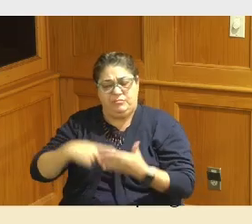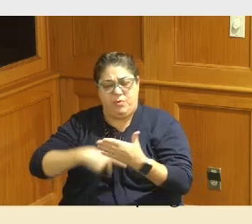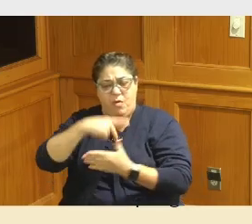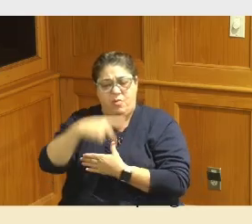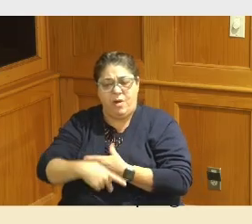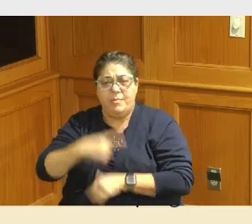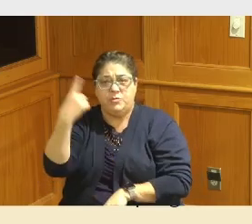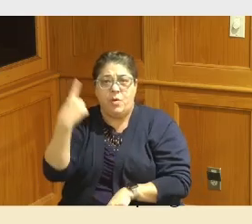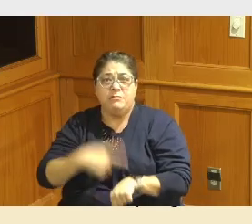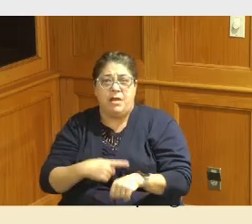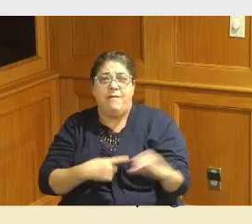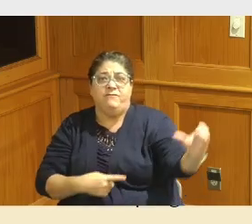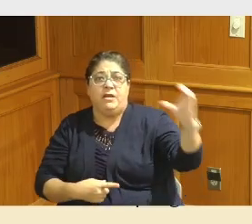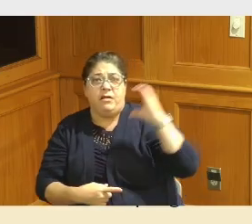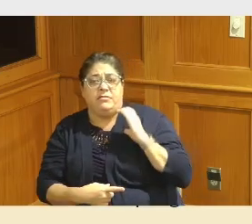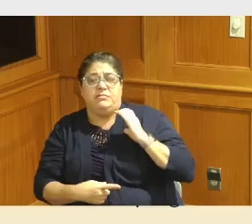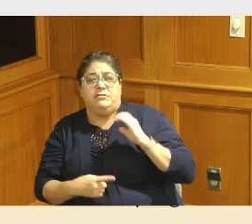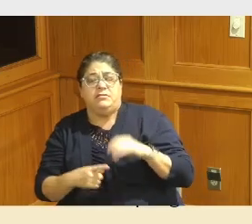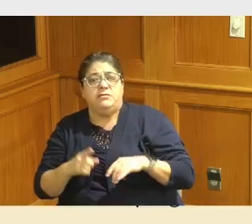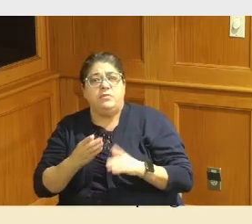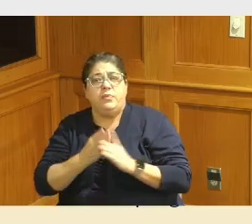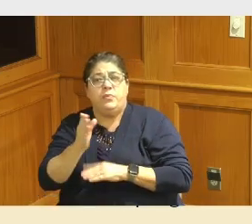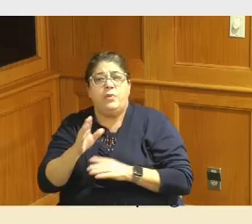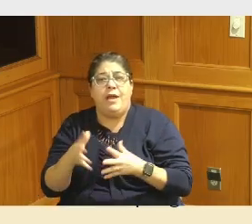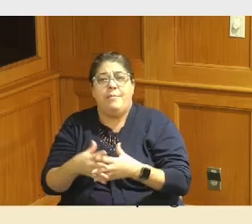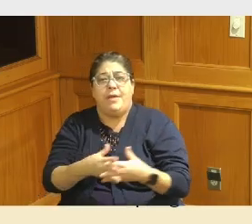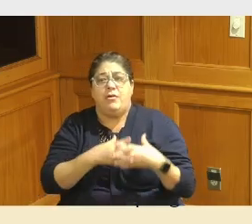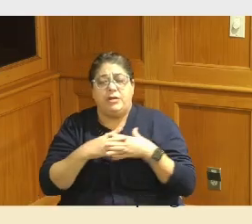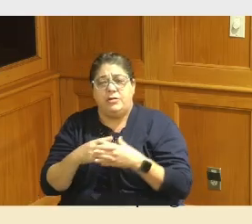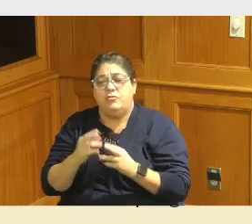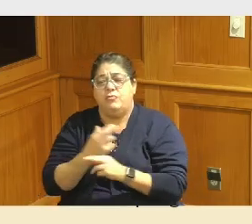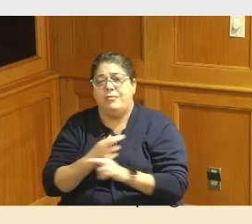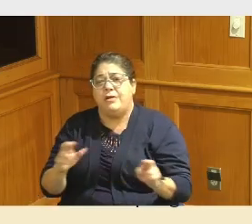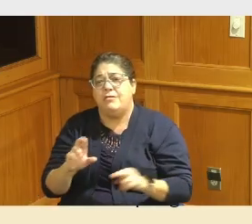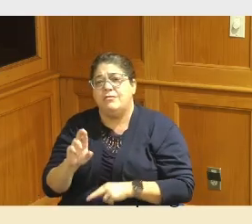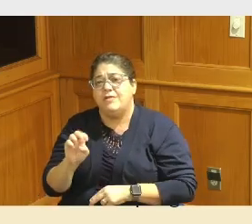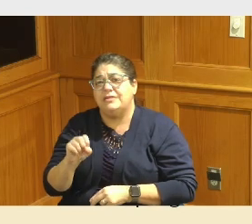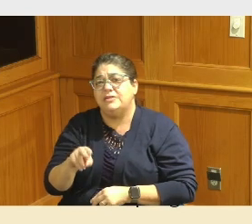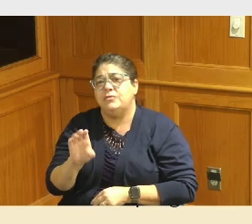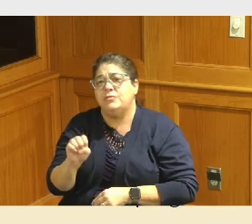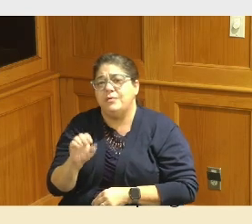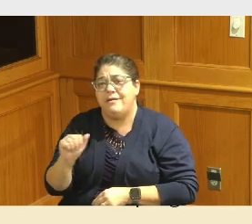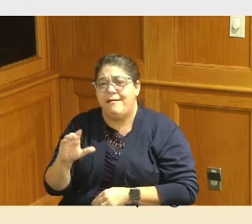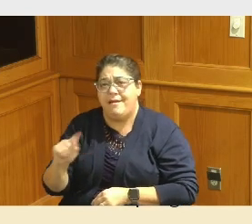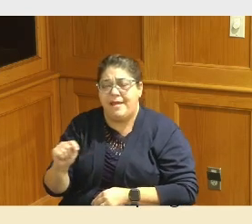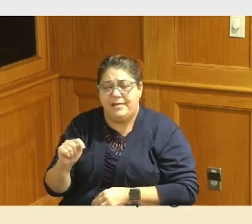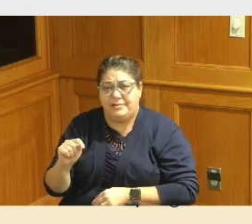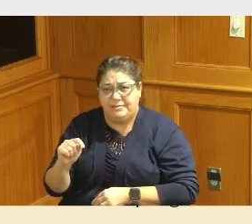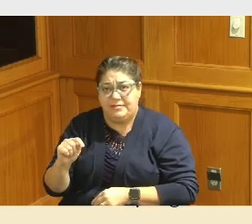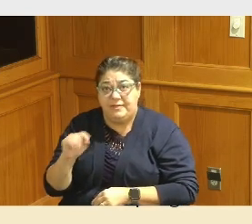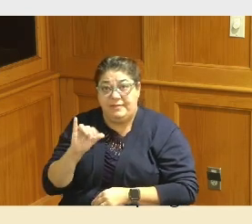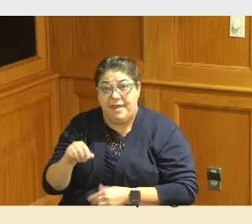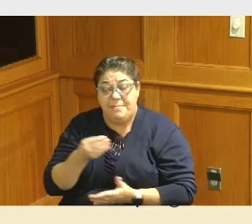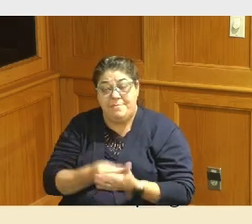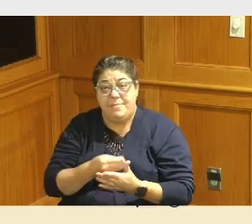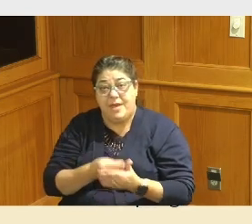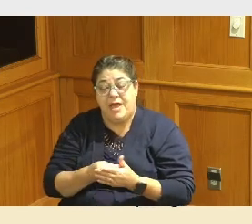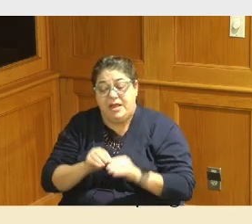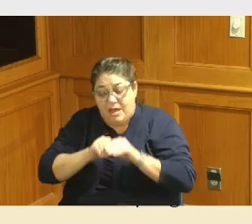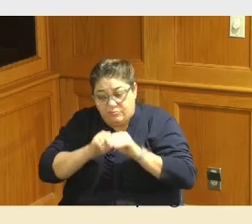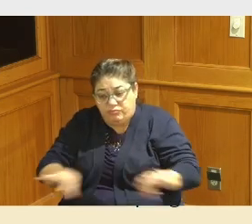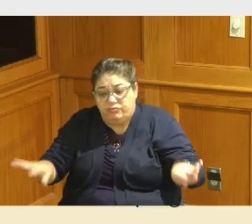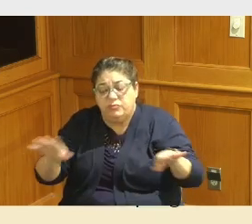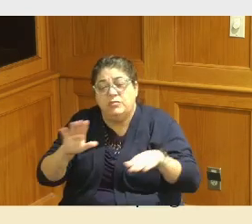is one-time funds that were invested through the American Rescue Act and deployed through the state to every